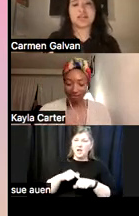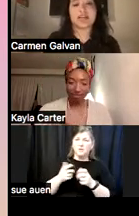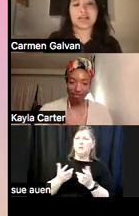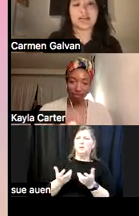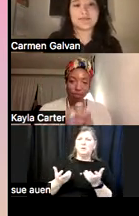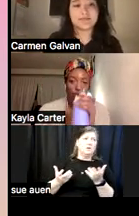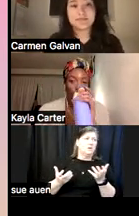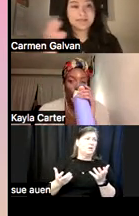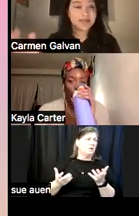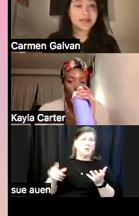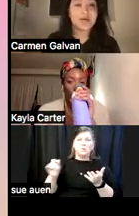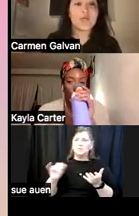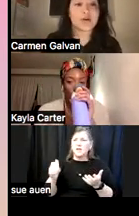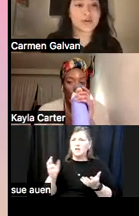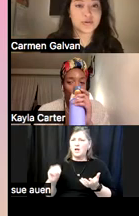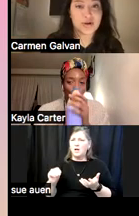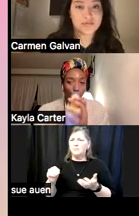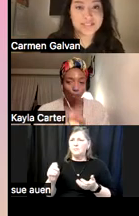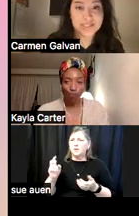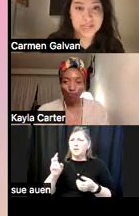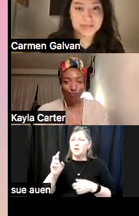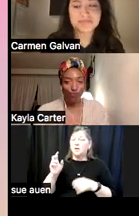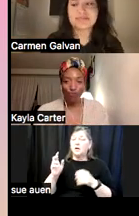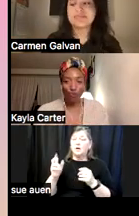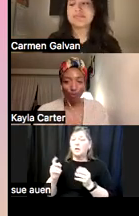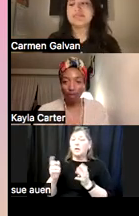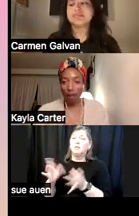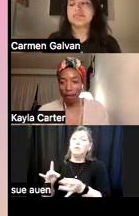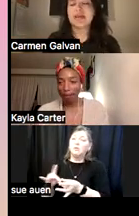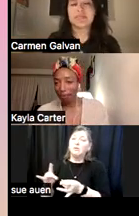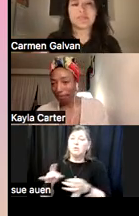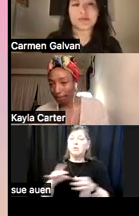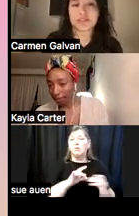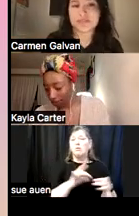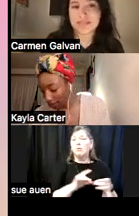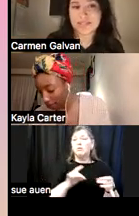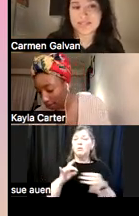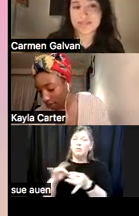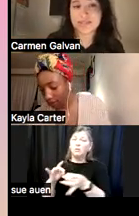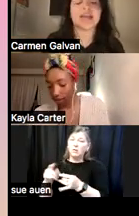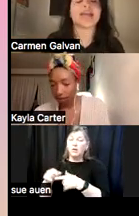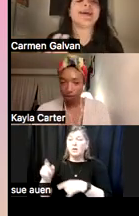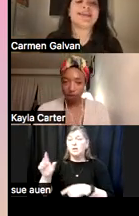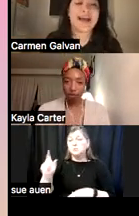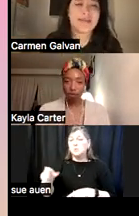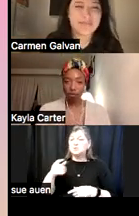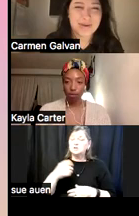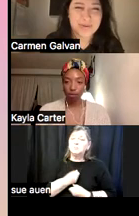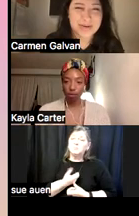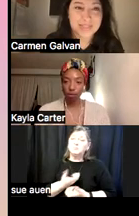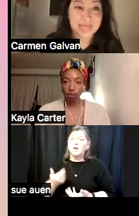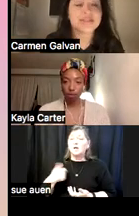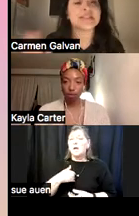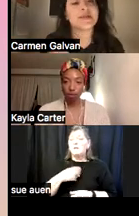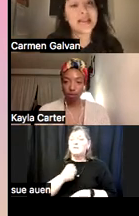kind of like a water cooler conversation, and people were just meant to just say, yeah, I'm having a